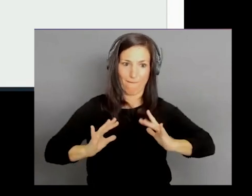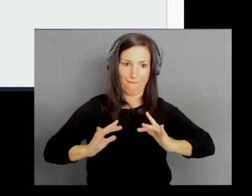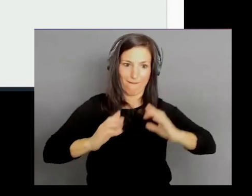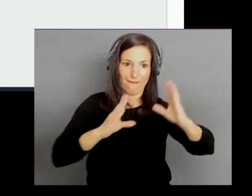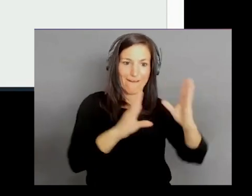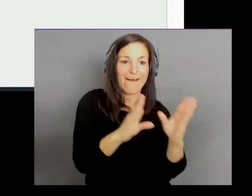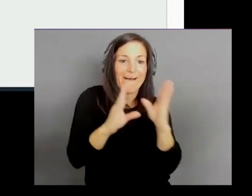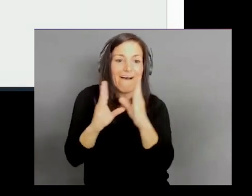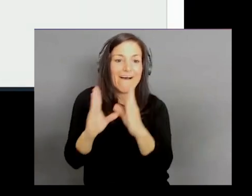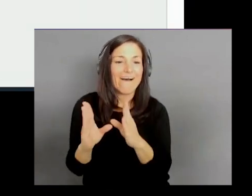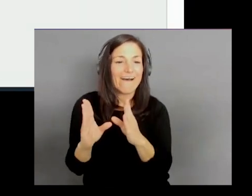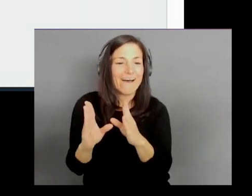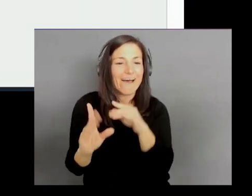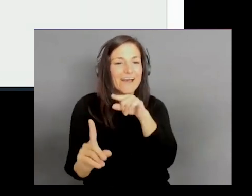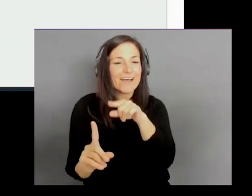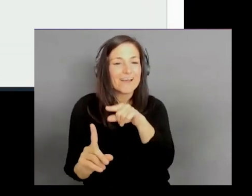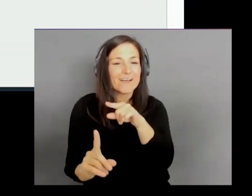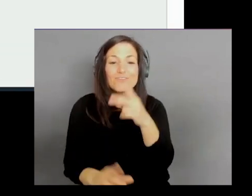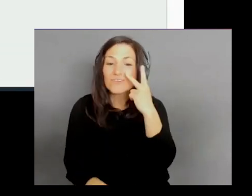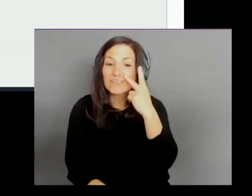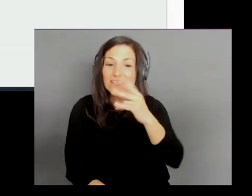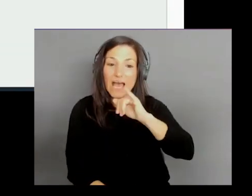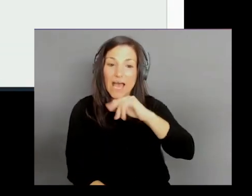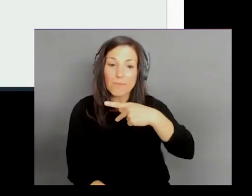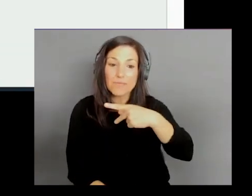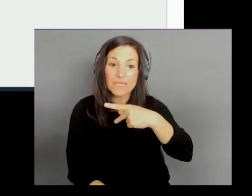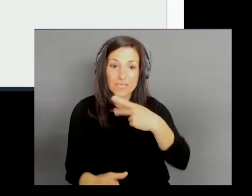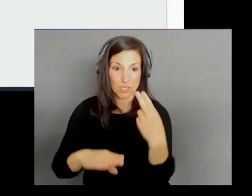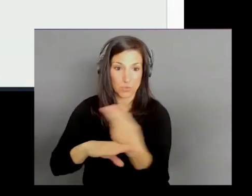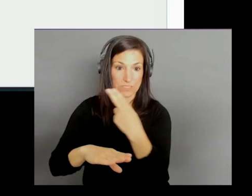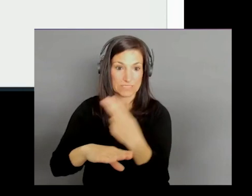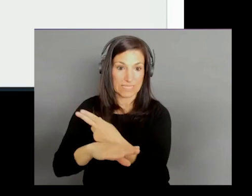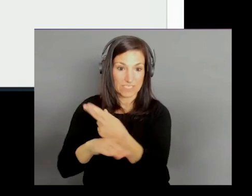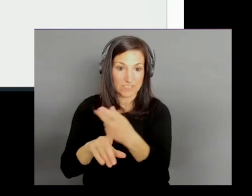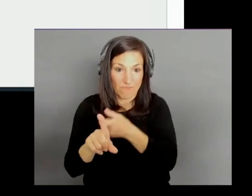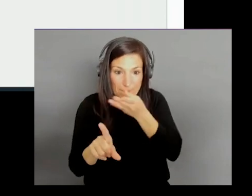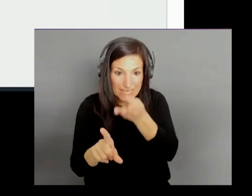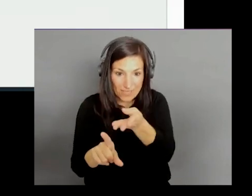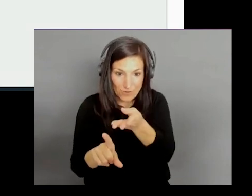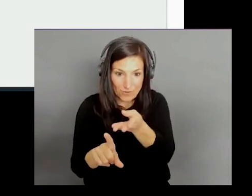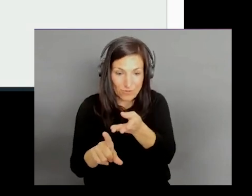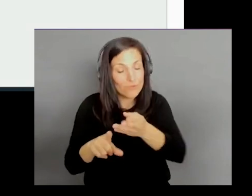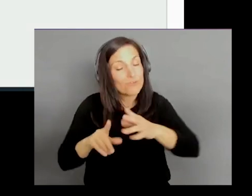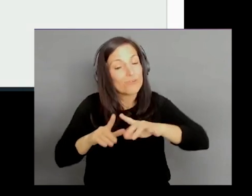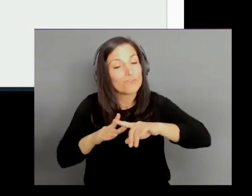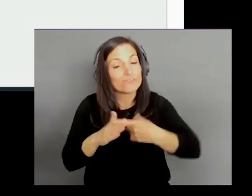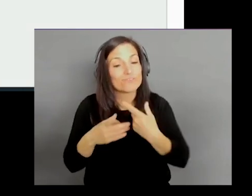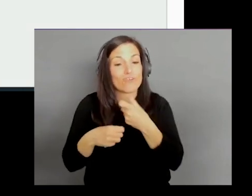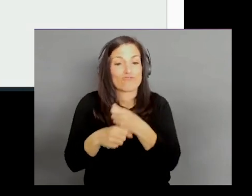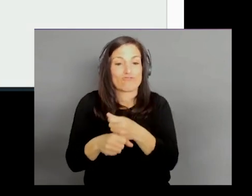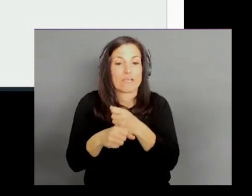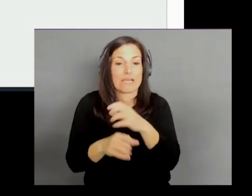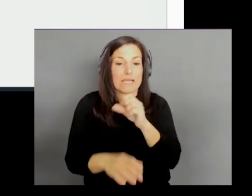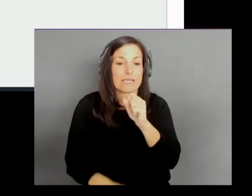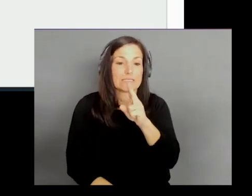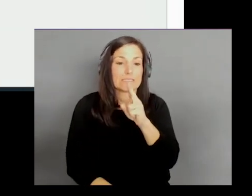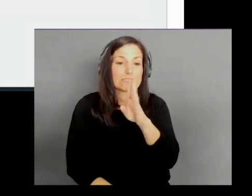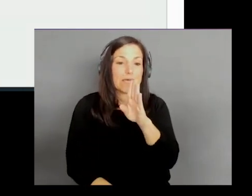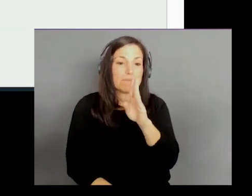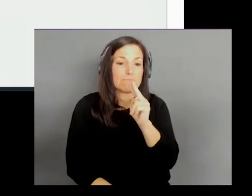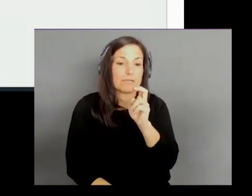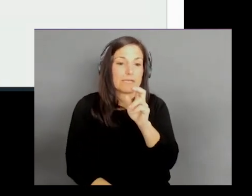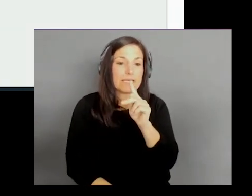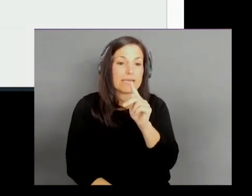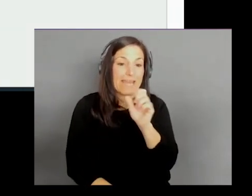can see the IP utilization from here. So when you start creating subnets and you start